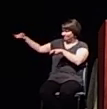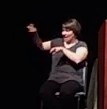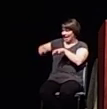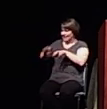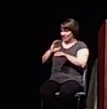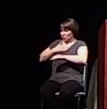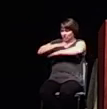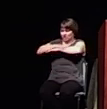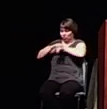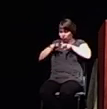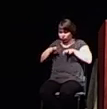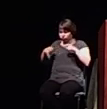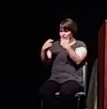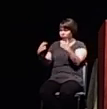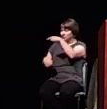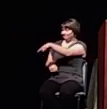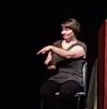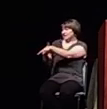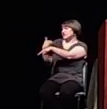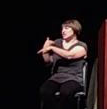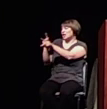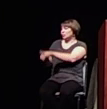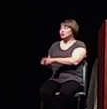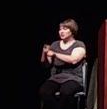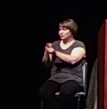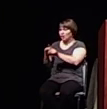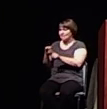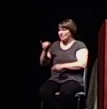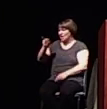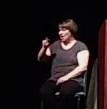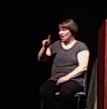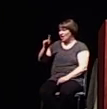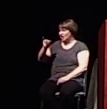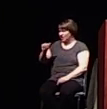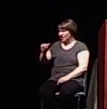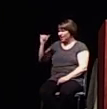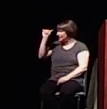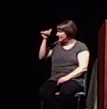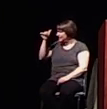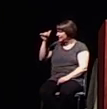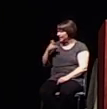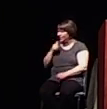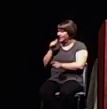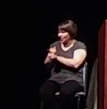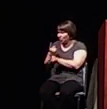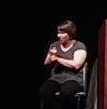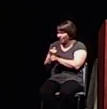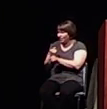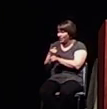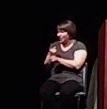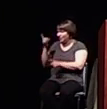our table. And he was a young man of Indian descent, parents had immigrated here. Worked in the tech industry